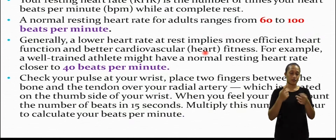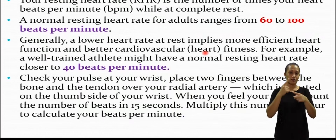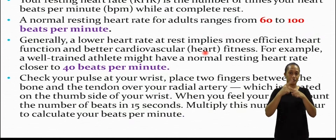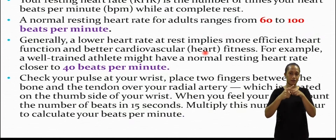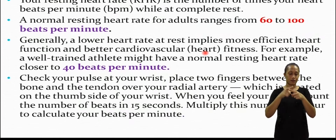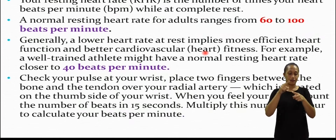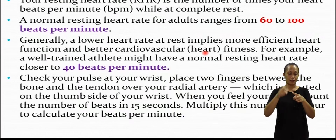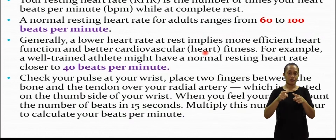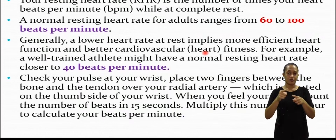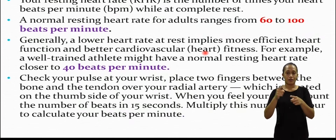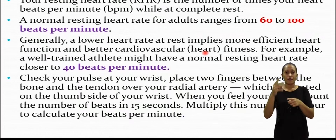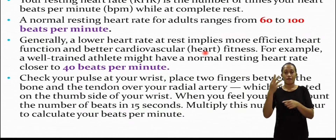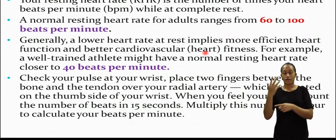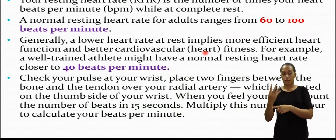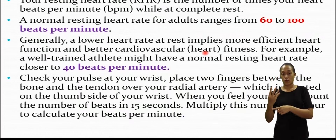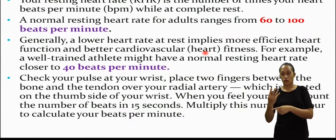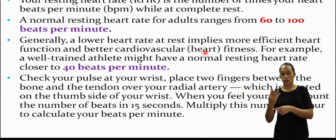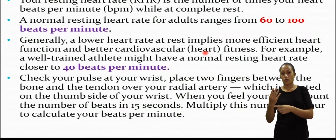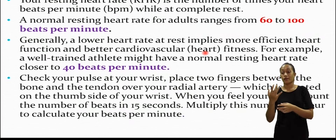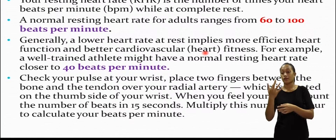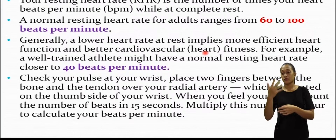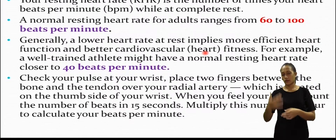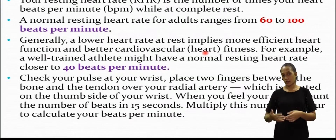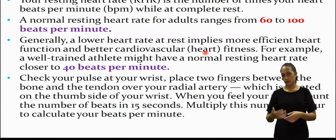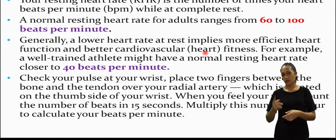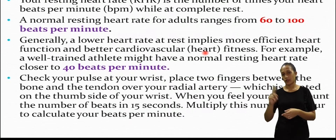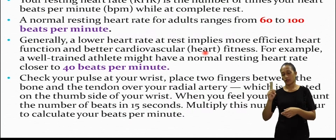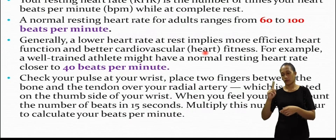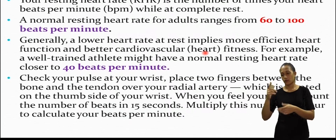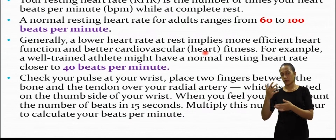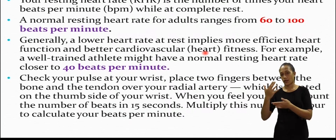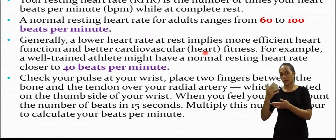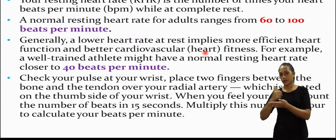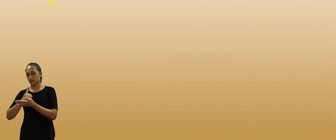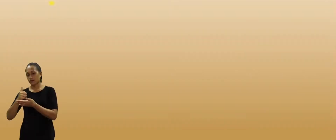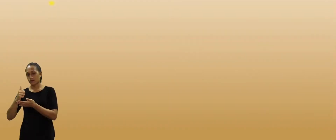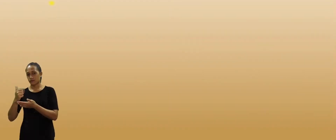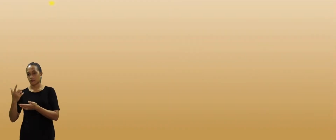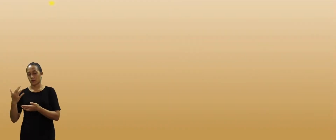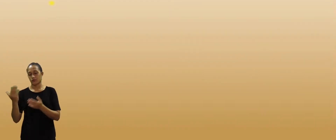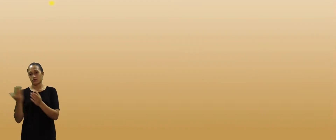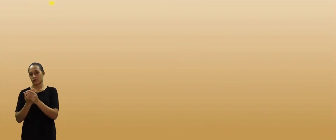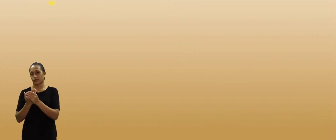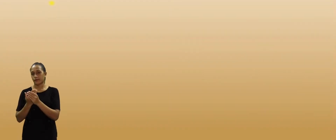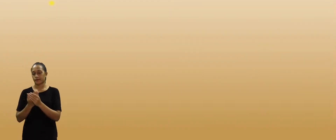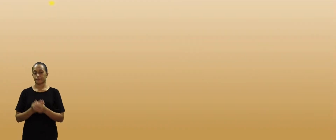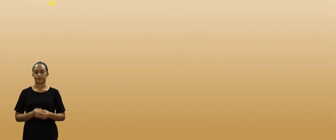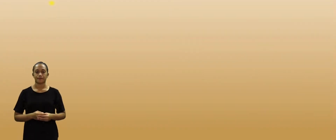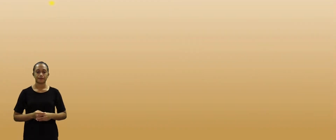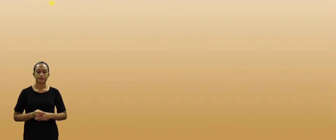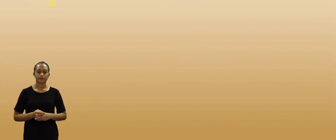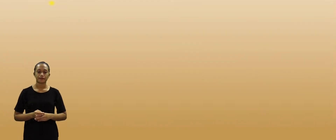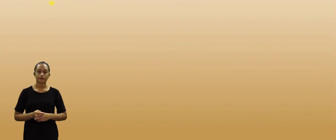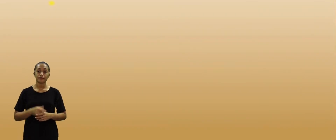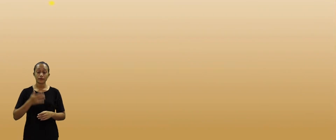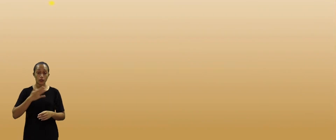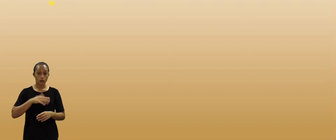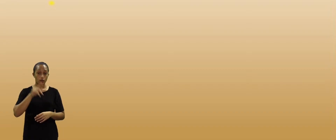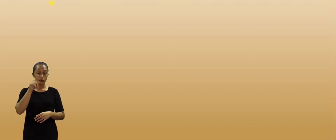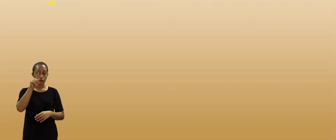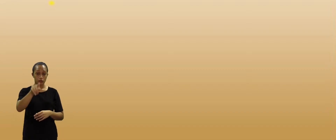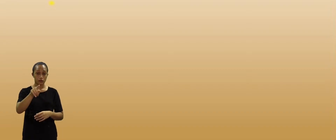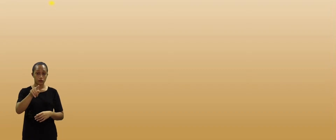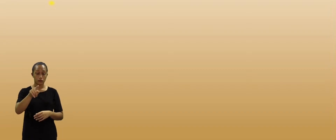this number by 4 to calculate your beats per minute. So, I want you